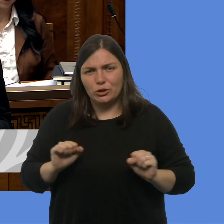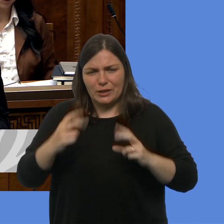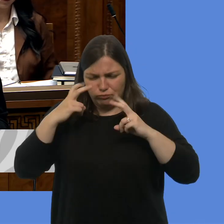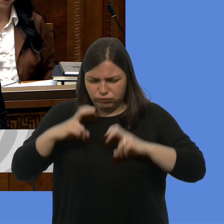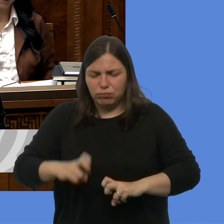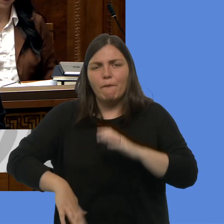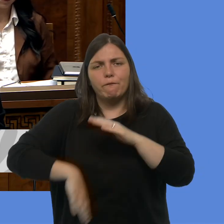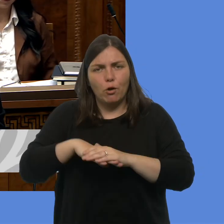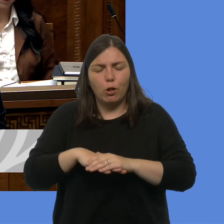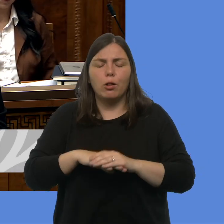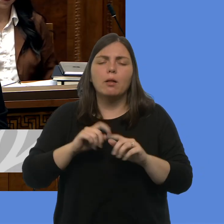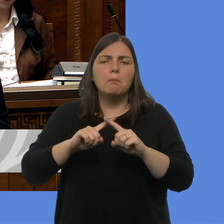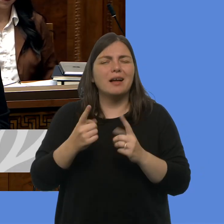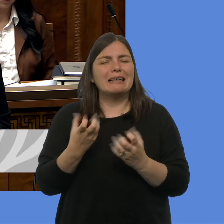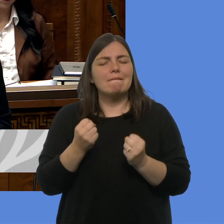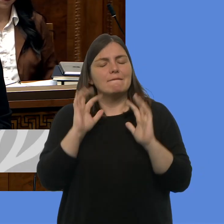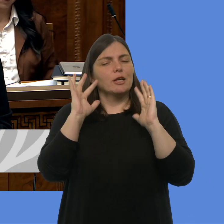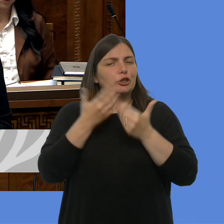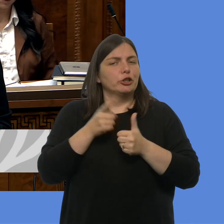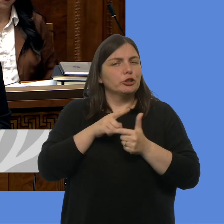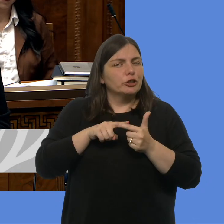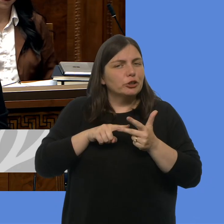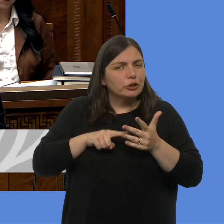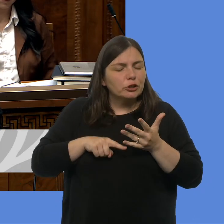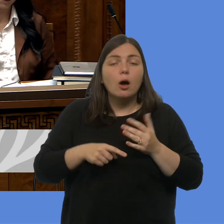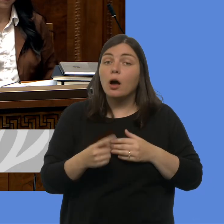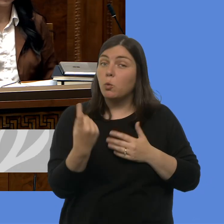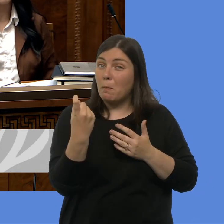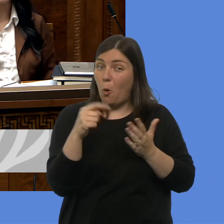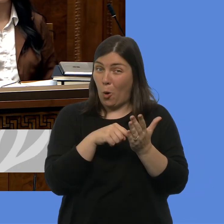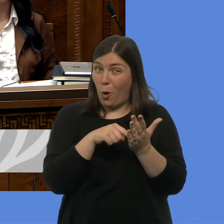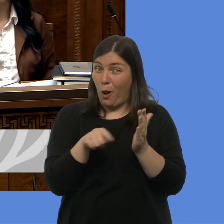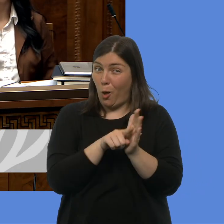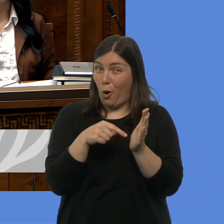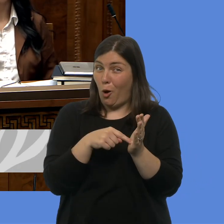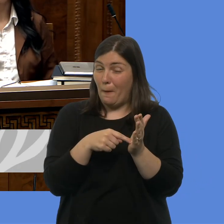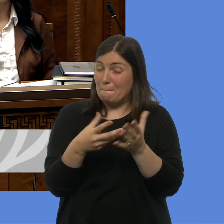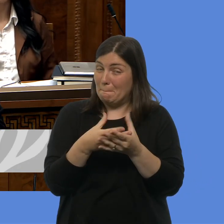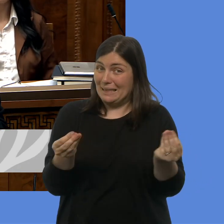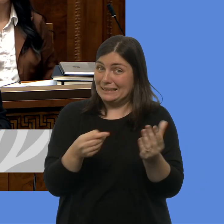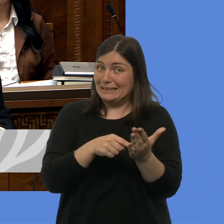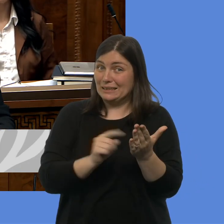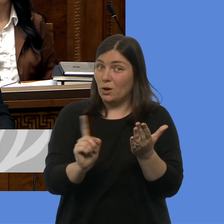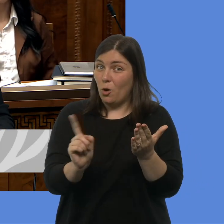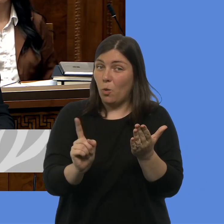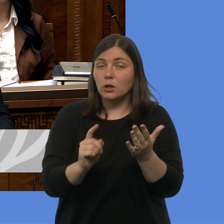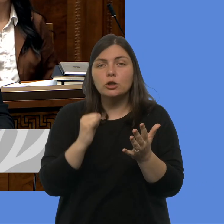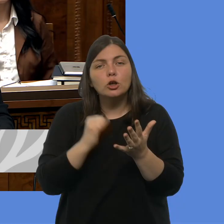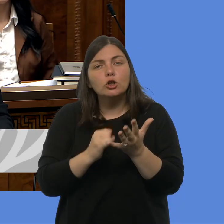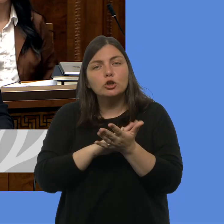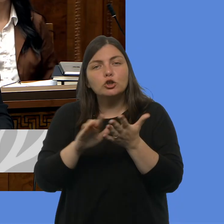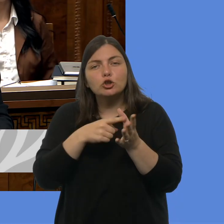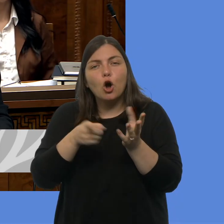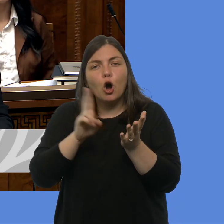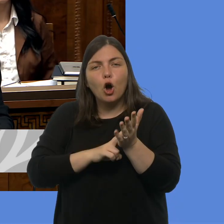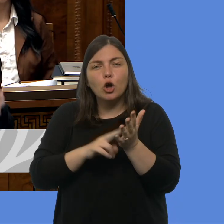glaring issue that's missing from what is being published so far is the issue of the Sean Brown public inquiry.